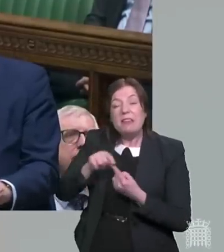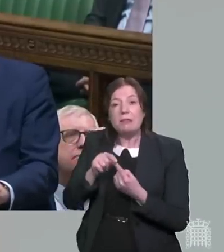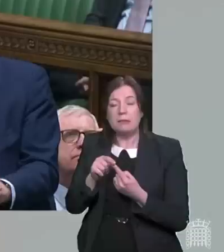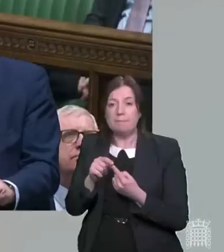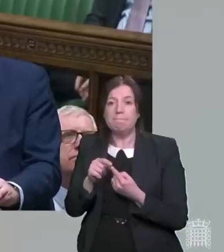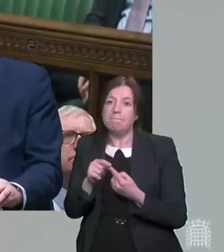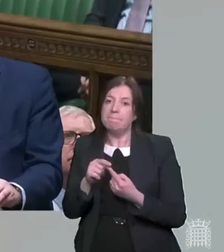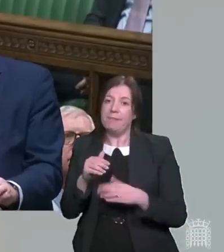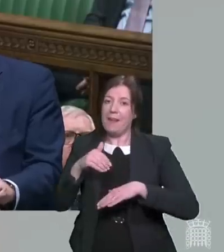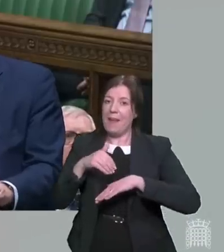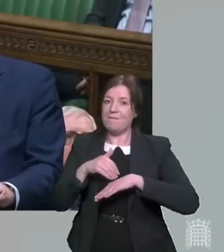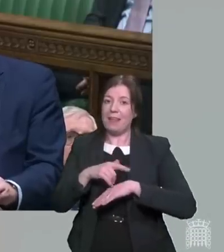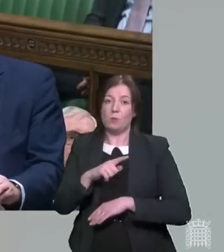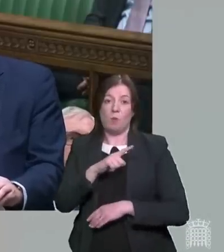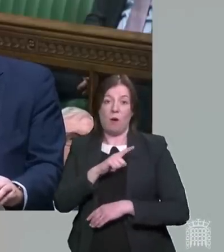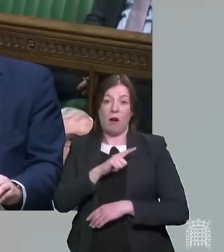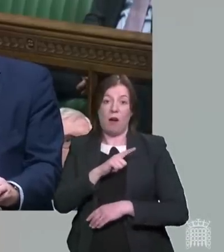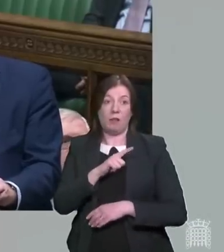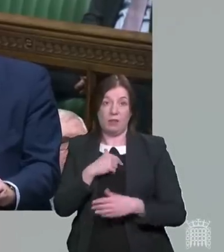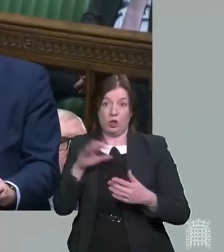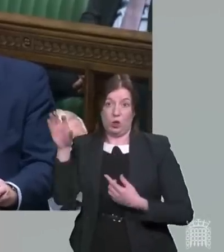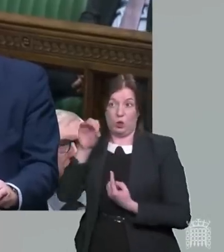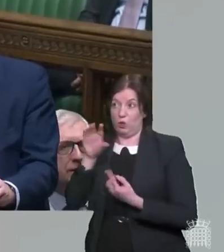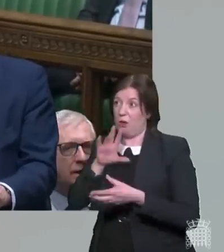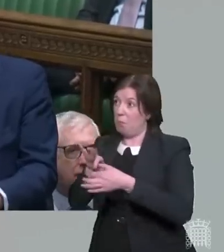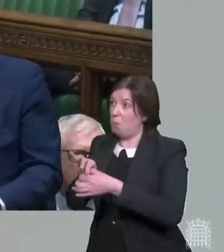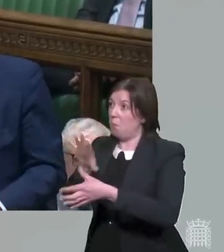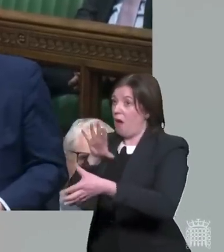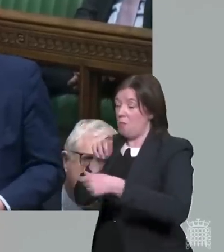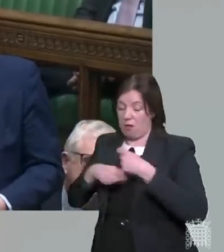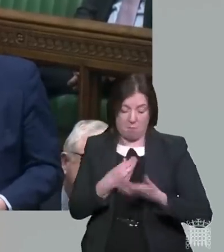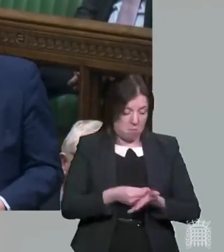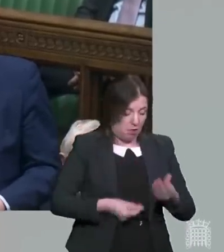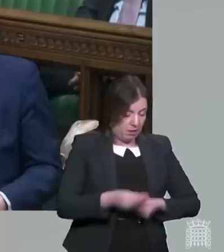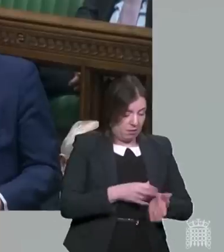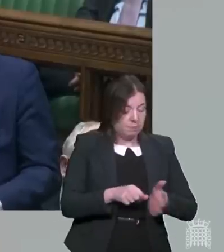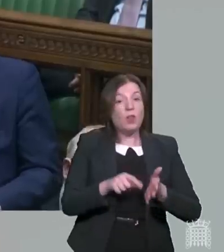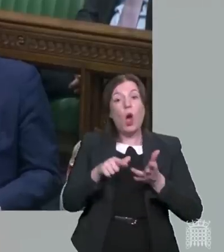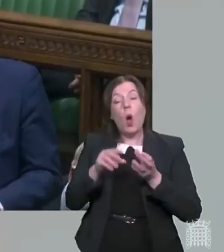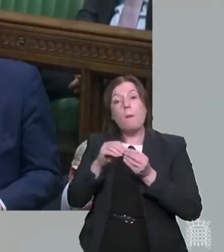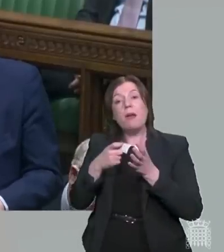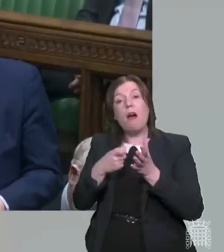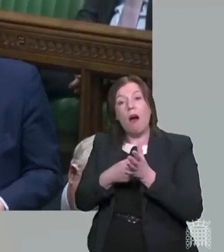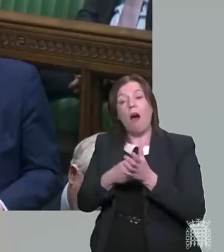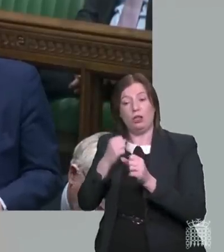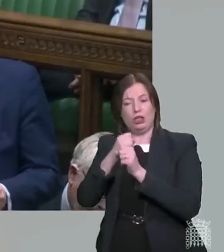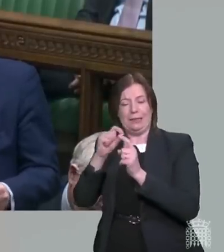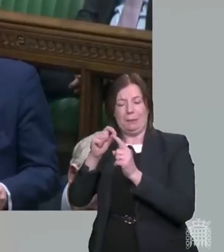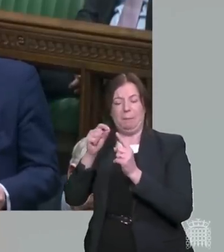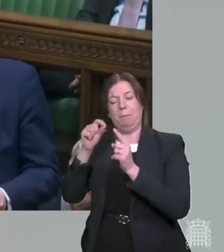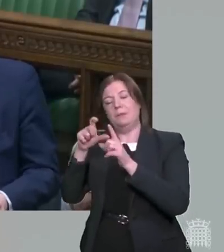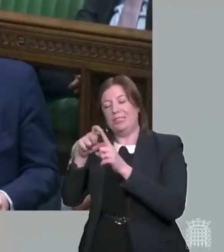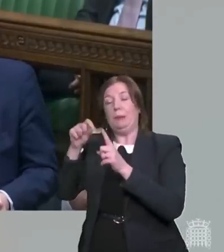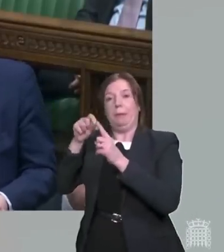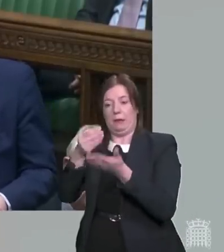been negatively affected from not being a member of the European Union. While OBR forecasts a 4% reduction in GDP,